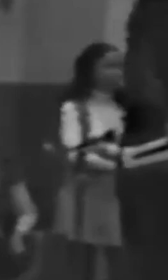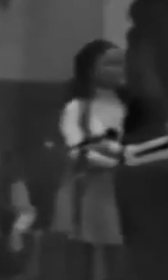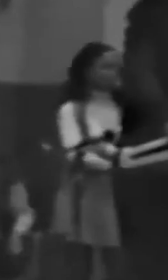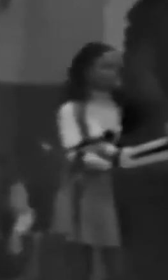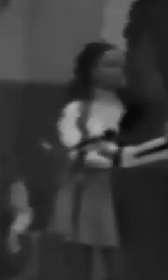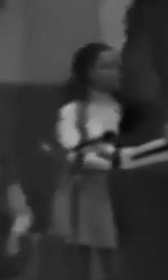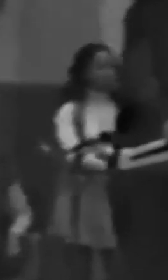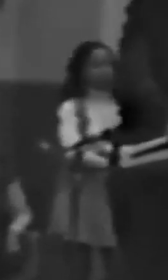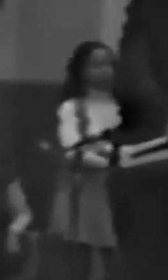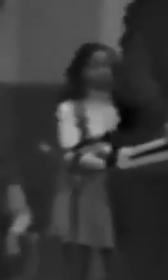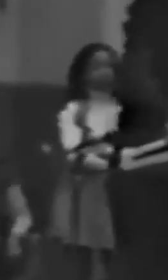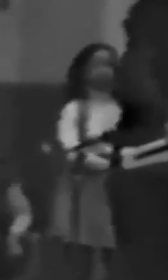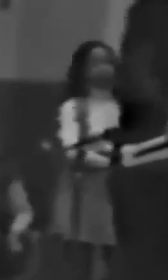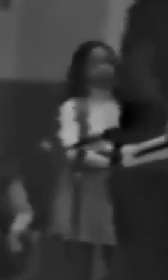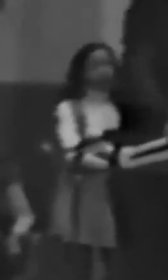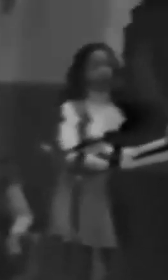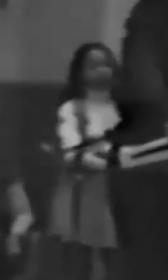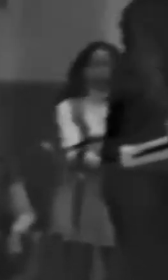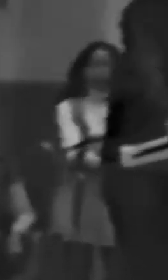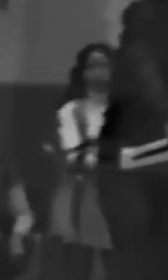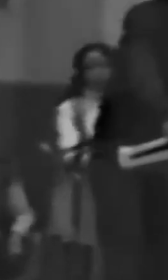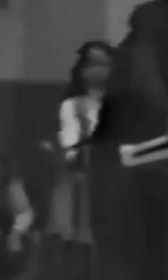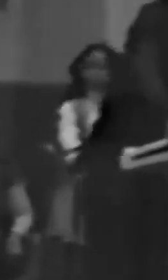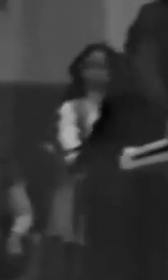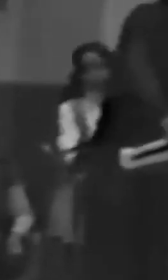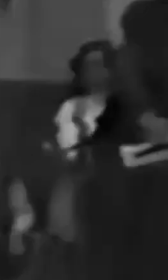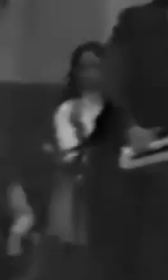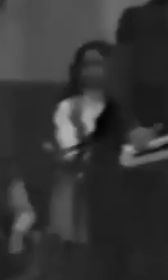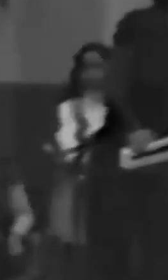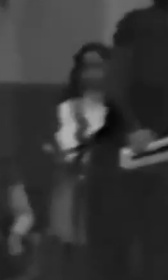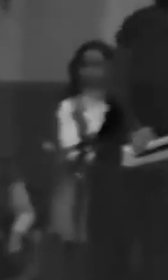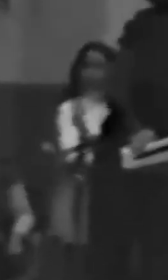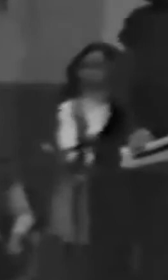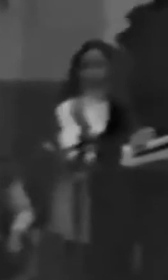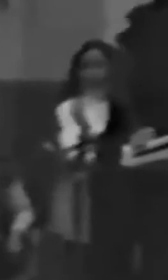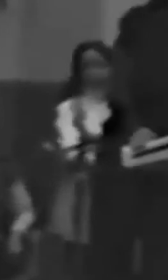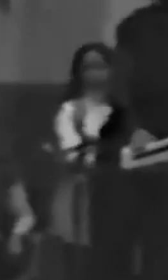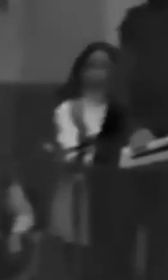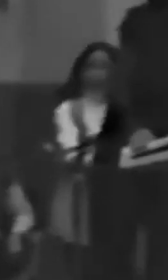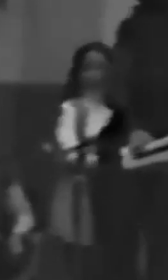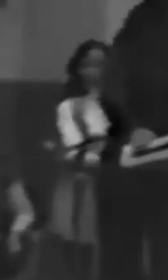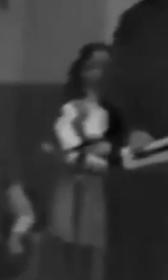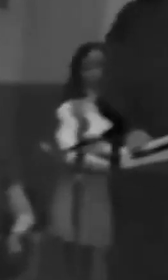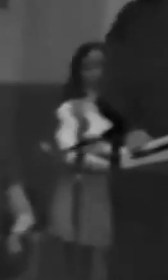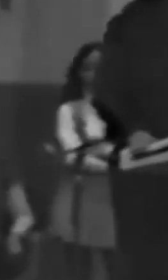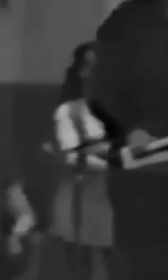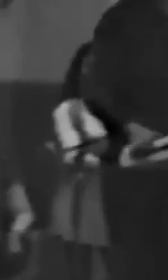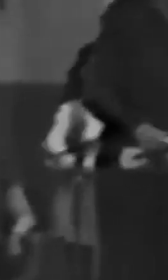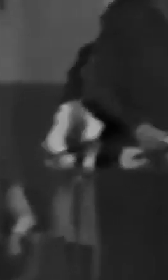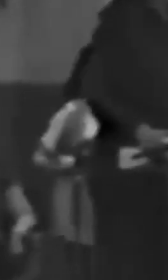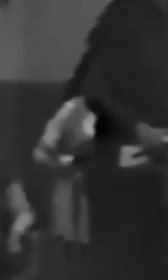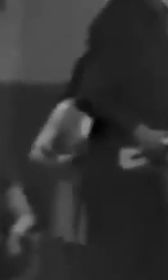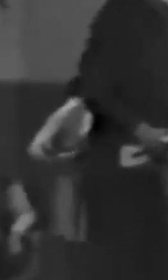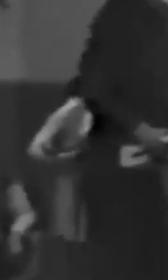person who is working and who might possibly be considered a foreigner has to have